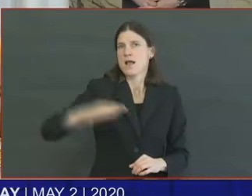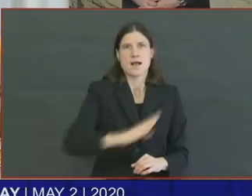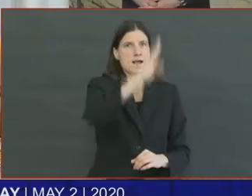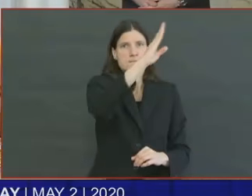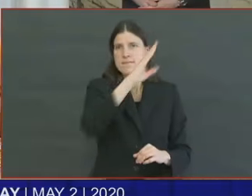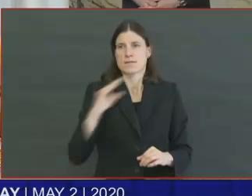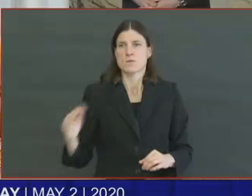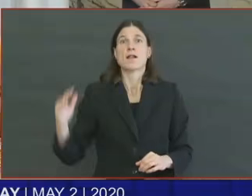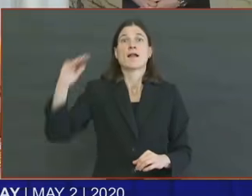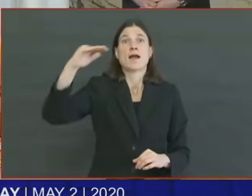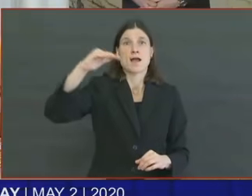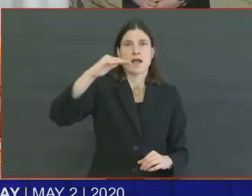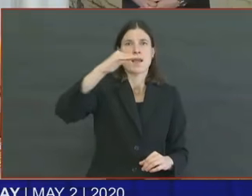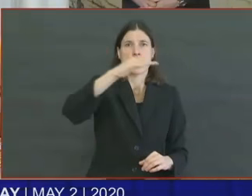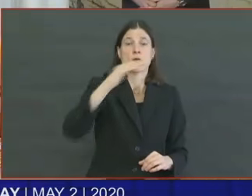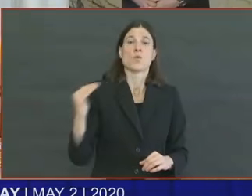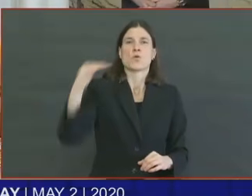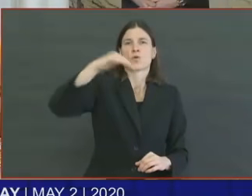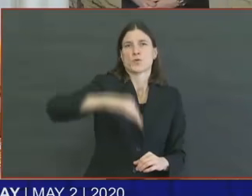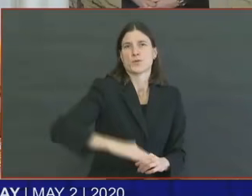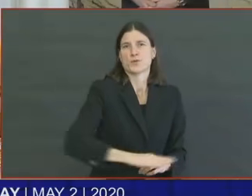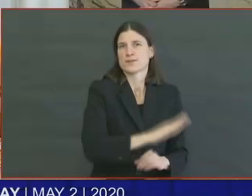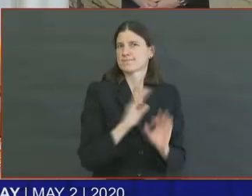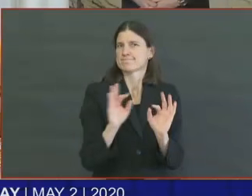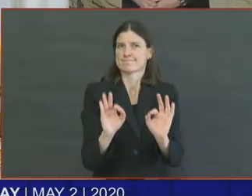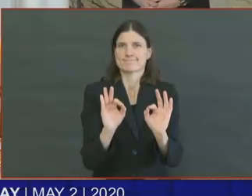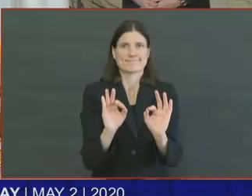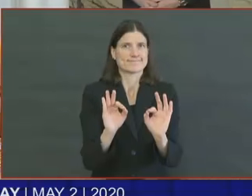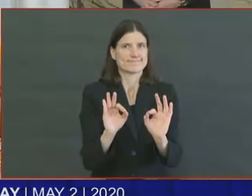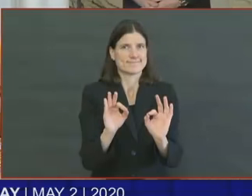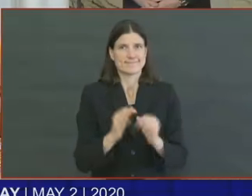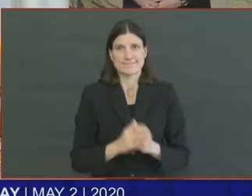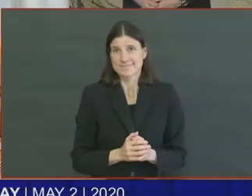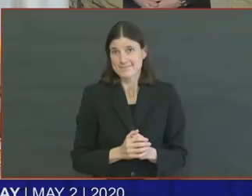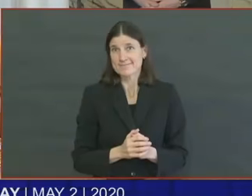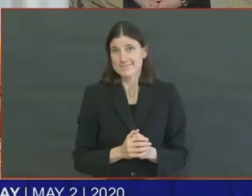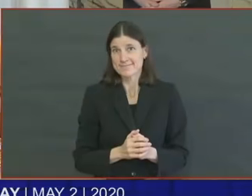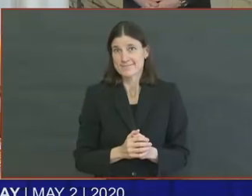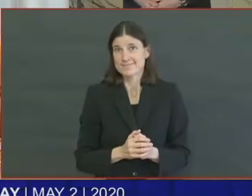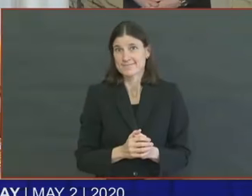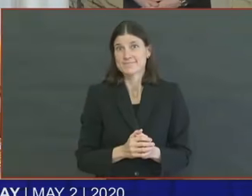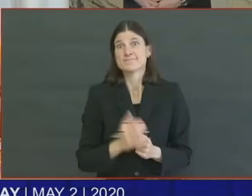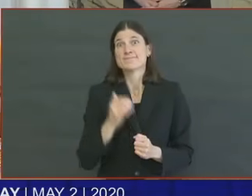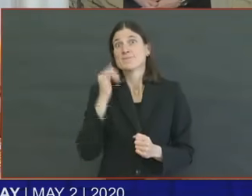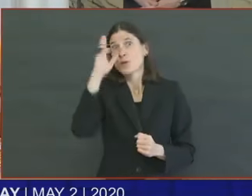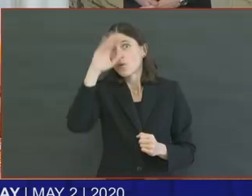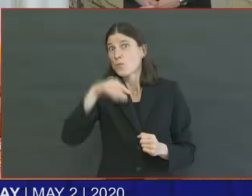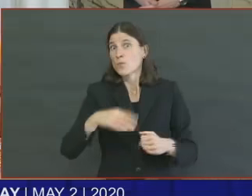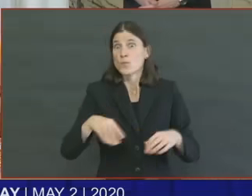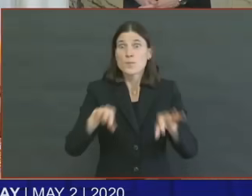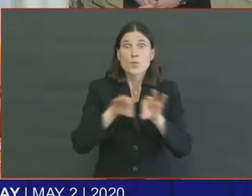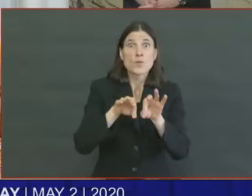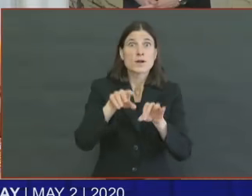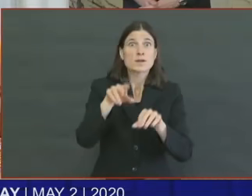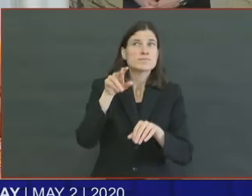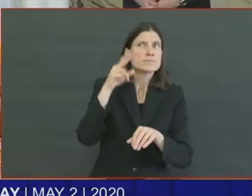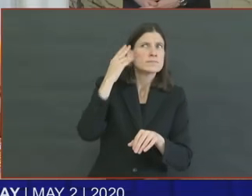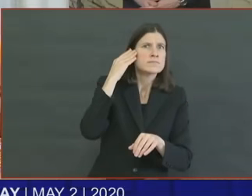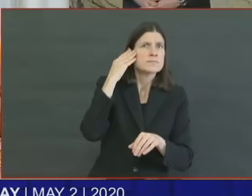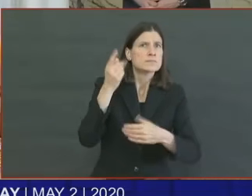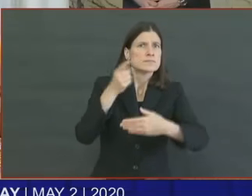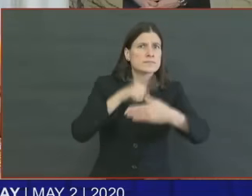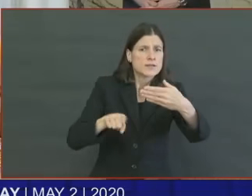said that, the question you probably are asking is, okay, so what's going to happen when we start to reopen the economy? And the